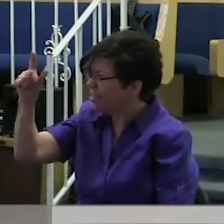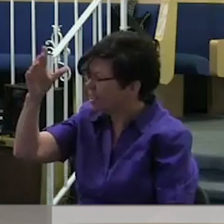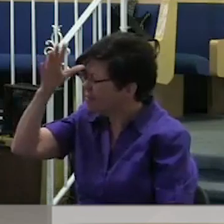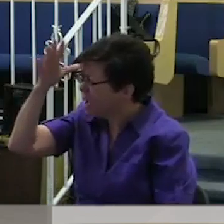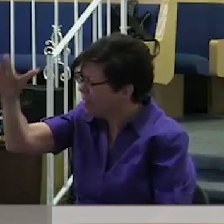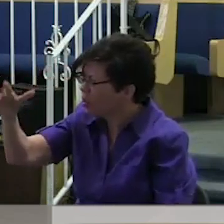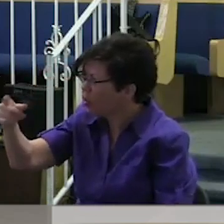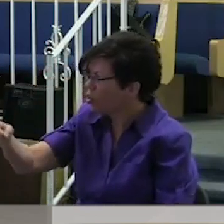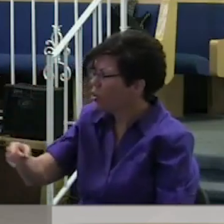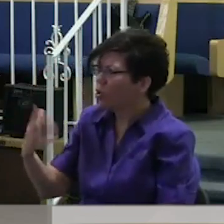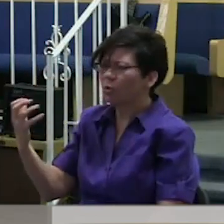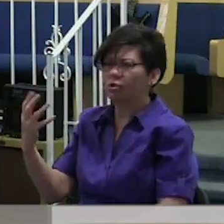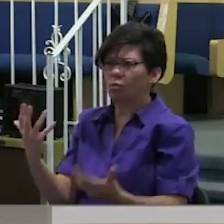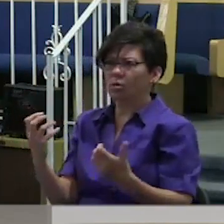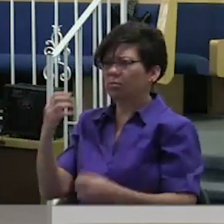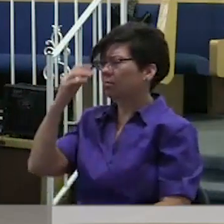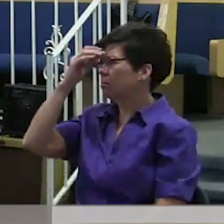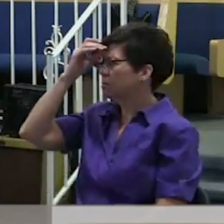you want for her.